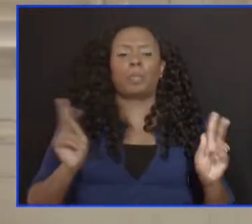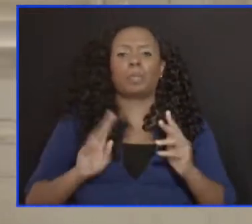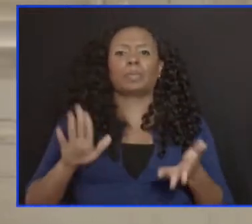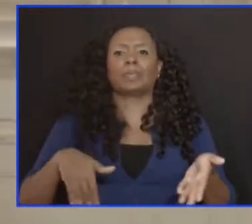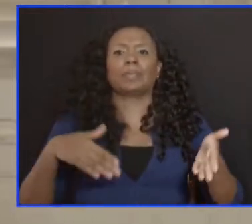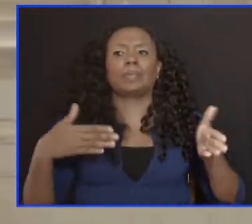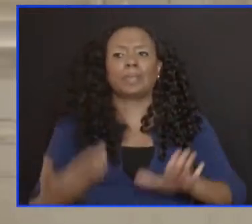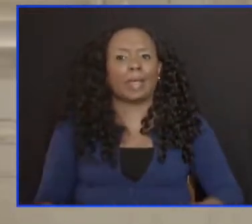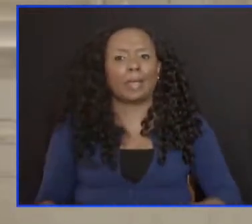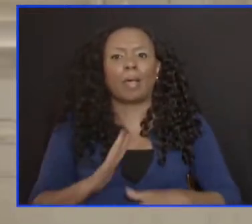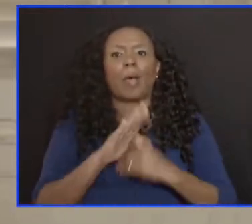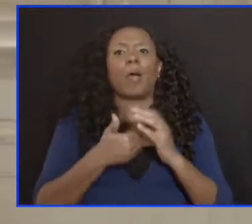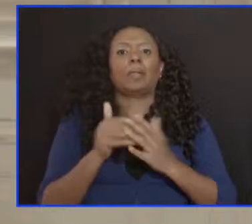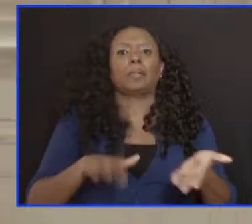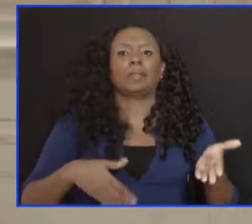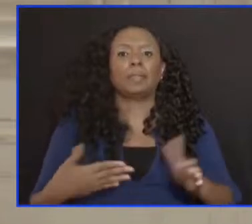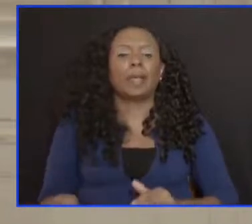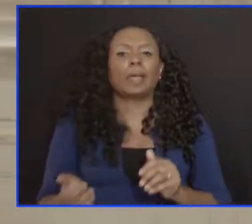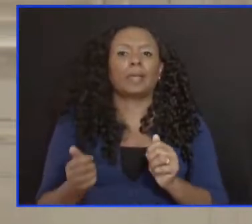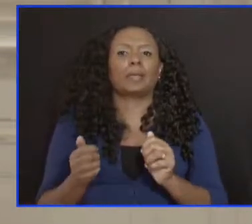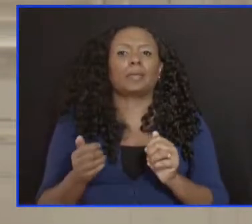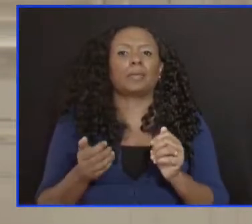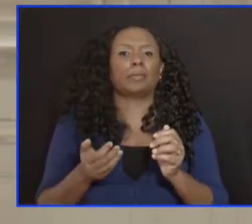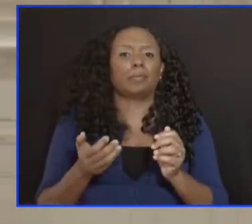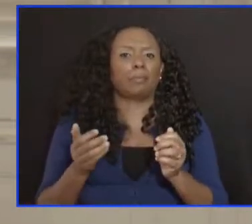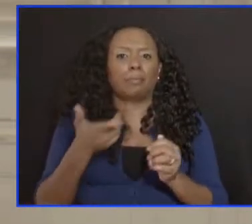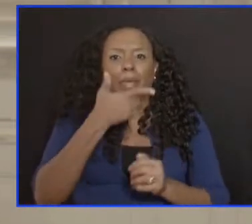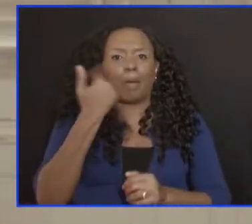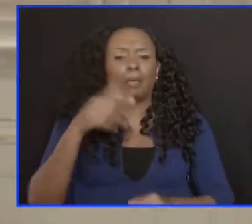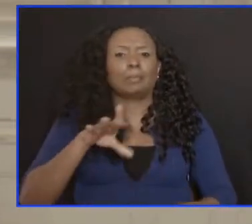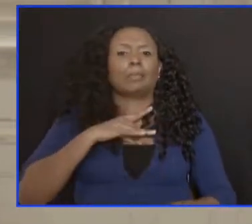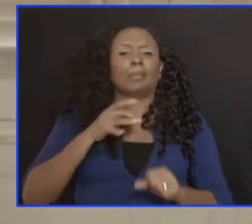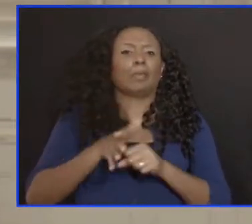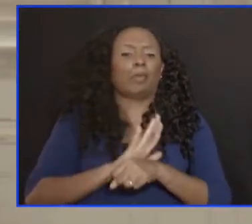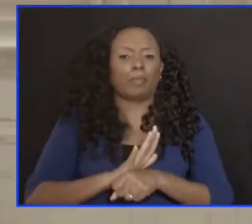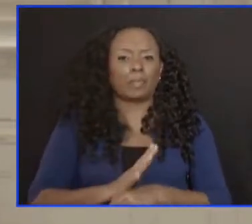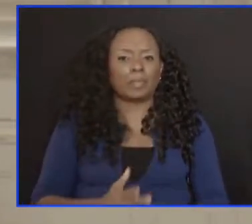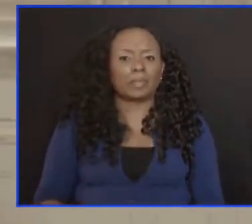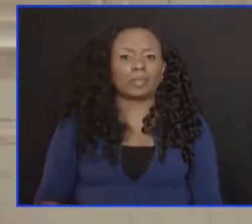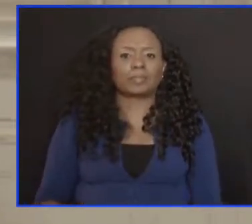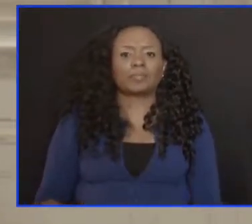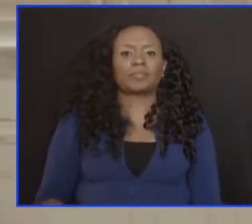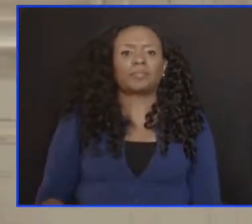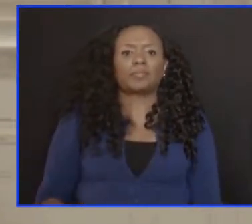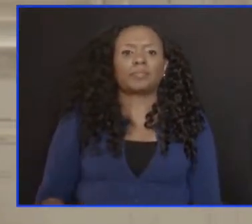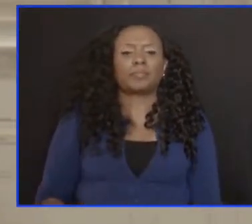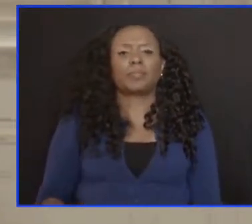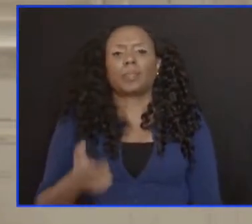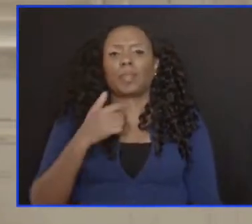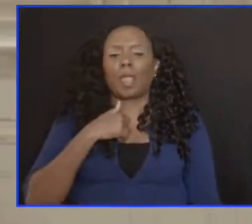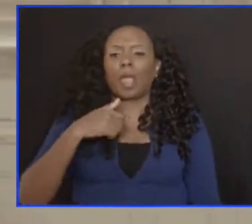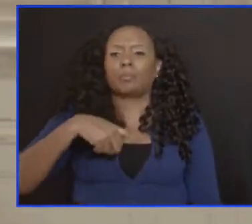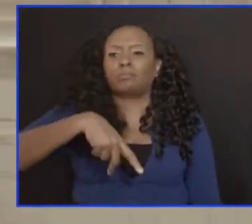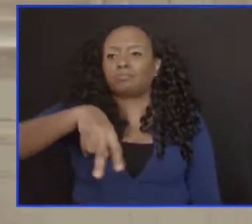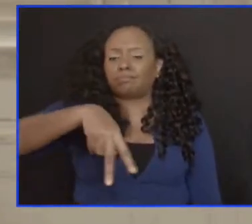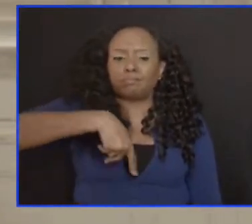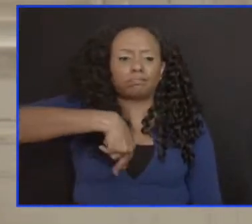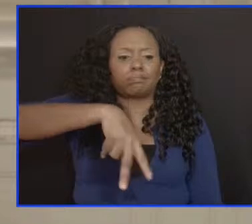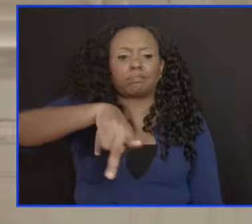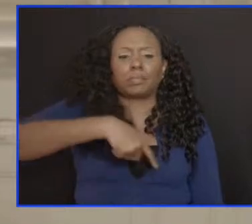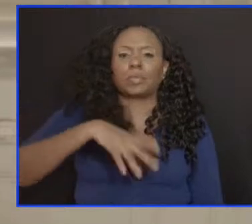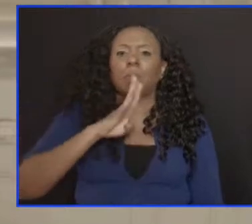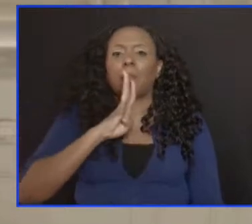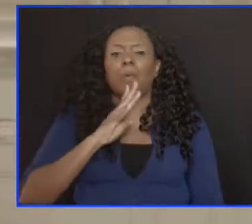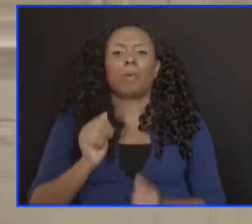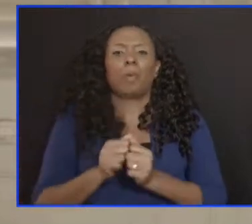spend a lot of time, apart from doctoring, walking around the facilities and talking to many of these elderly people,